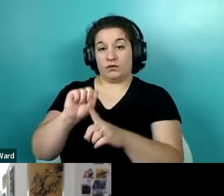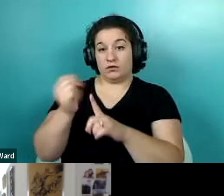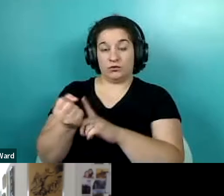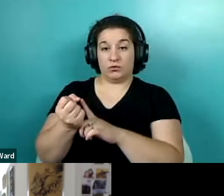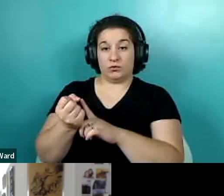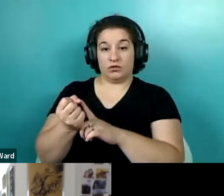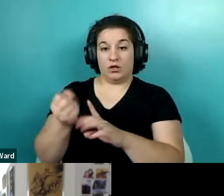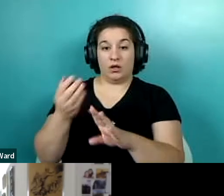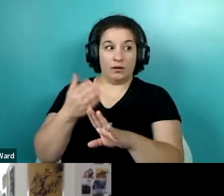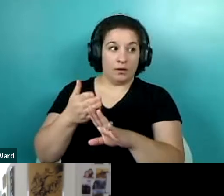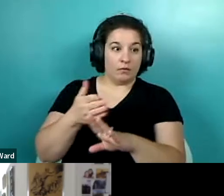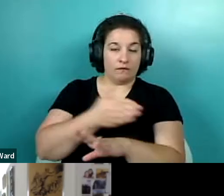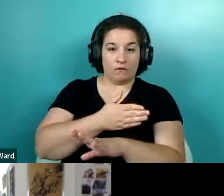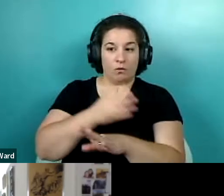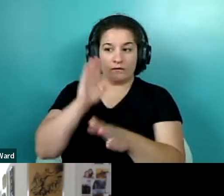focus on